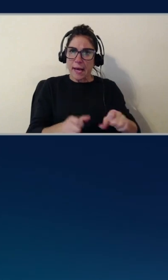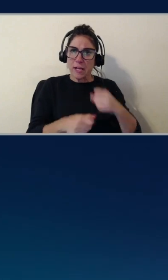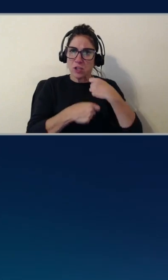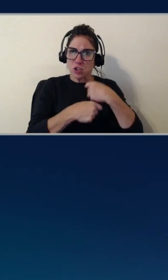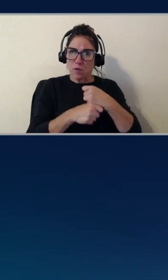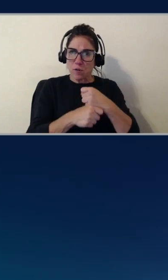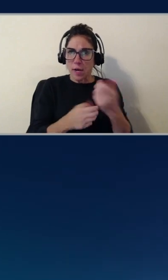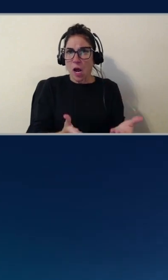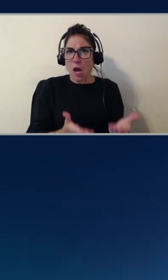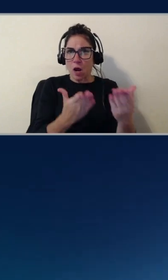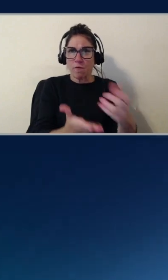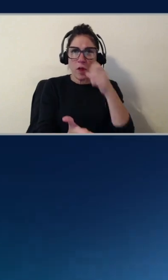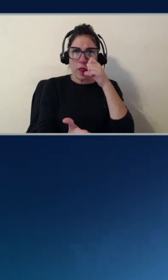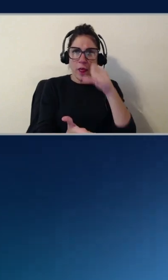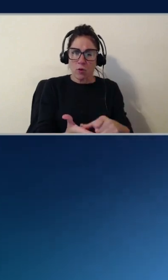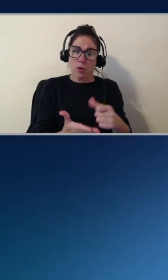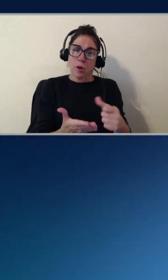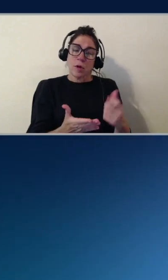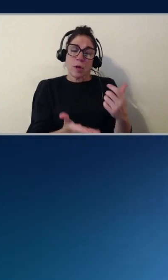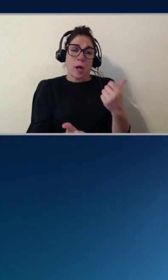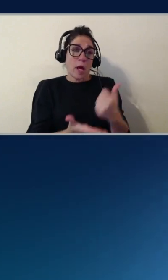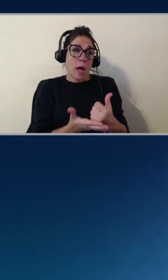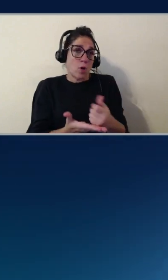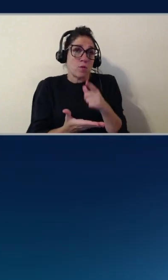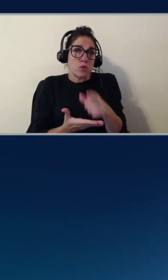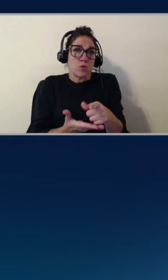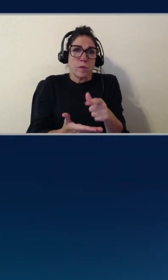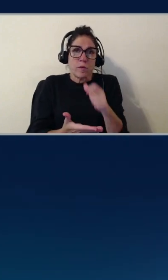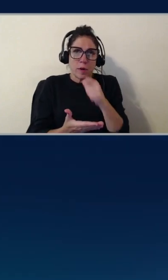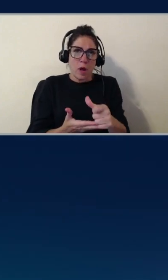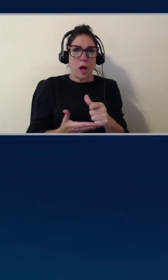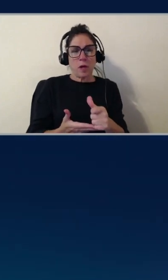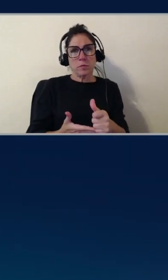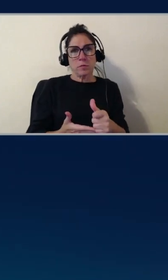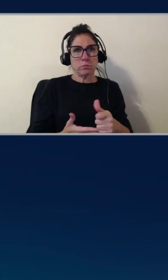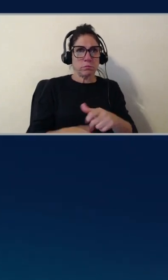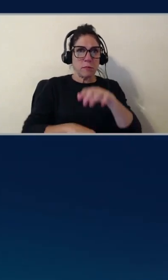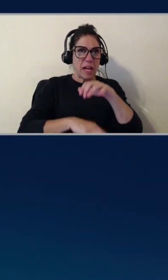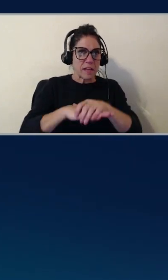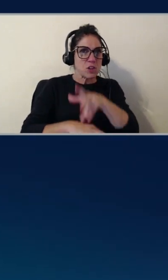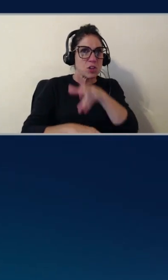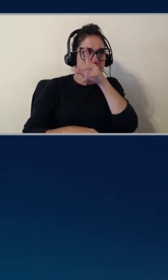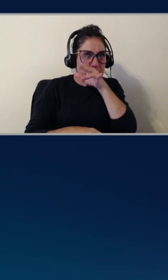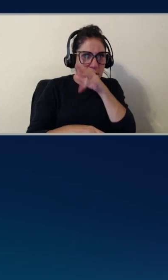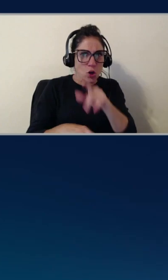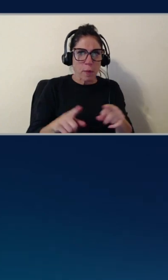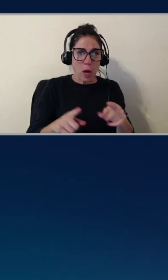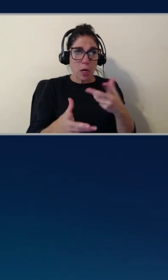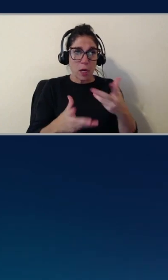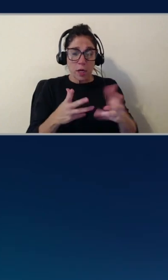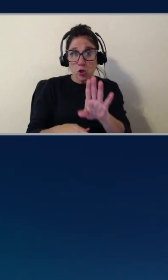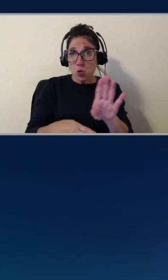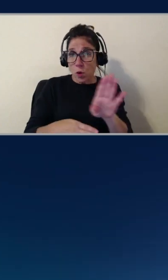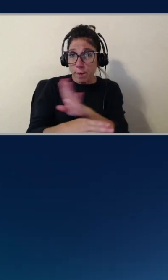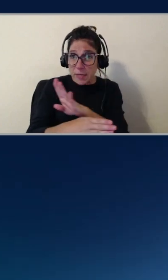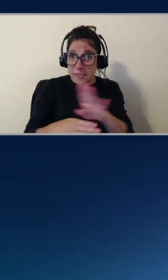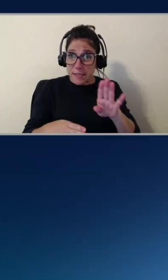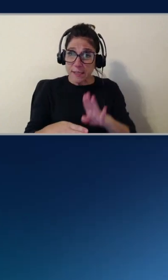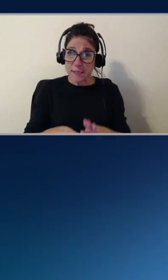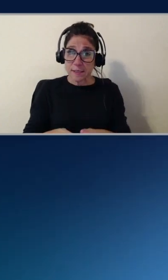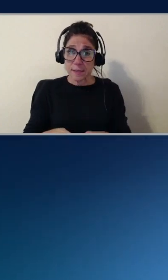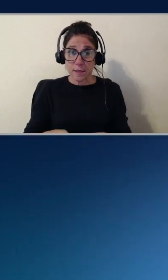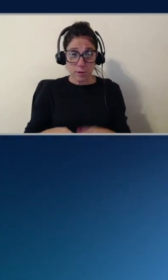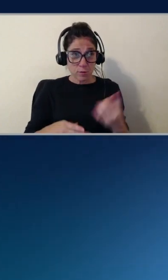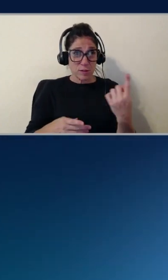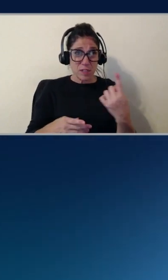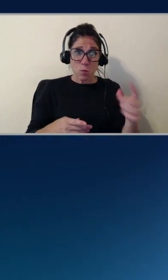offer letter, right? And that helps you if you're maybe not a non-native speaker, but you're like this is your business, you're somewhere else, you're trying to do this,